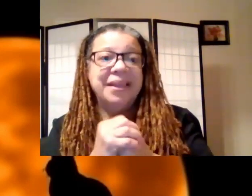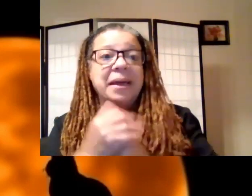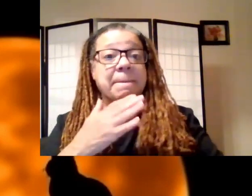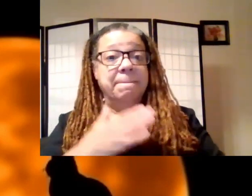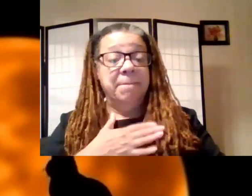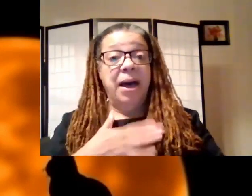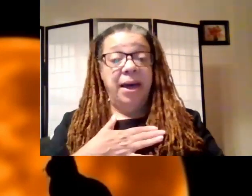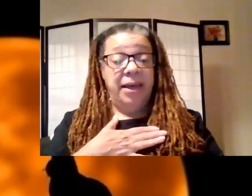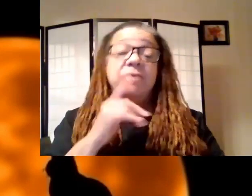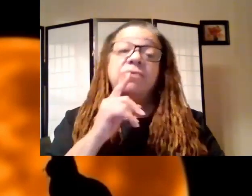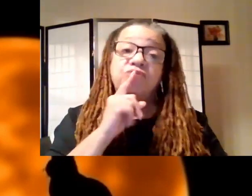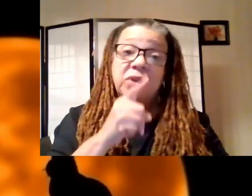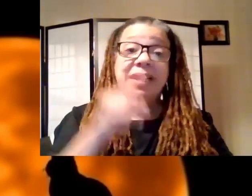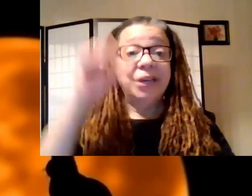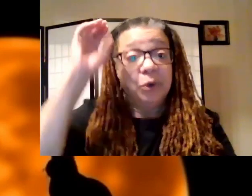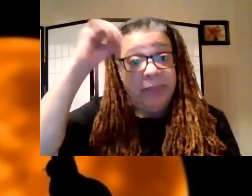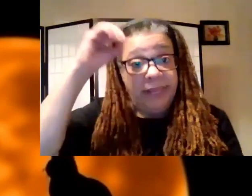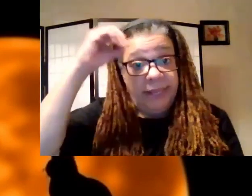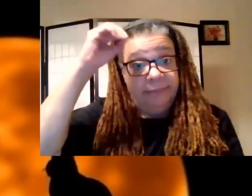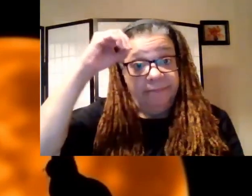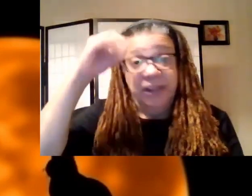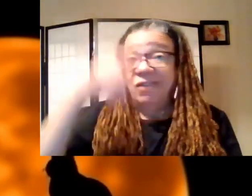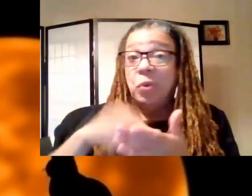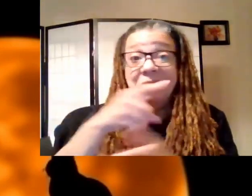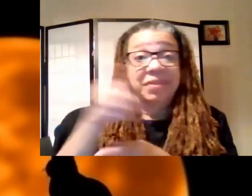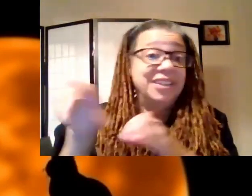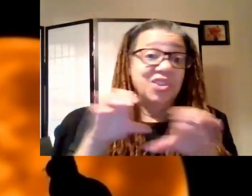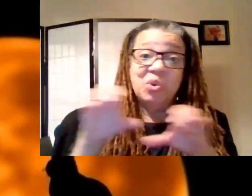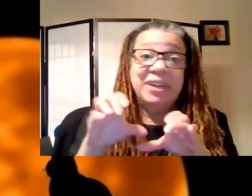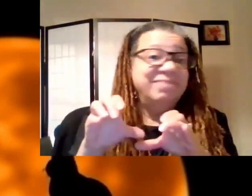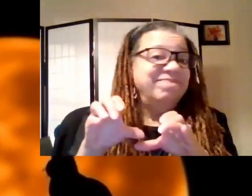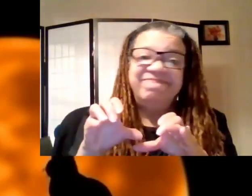My opinion of what they're doing is, you